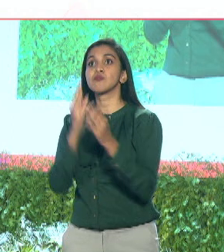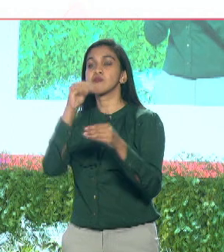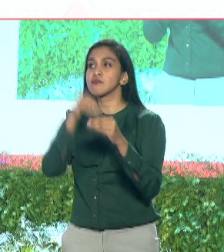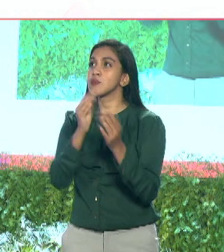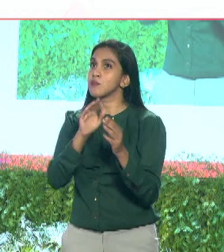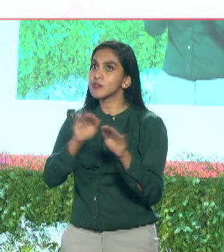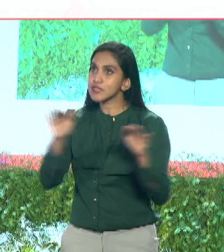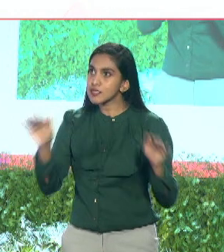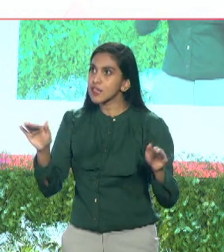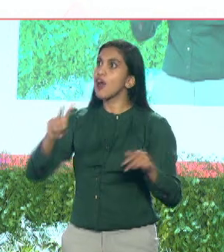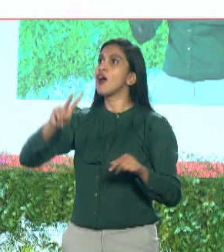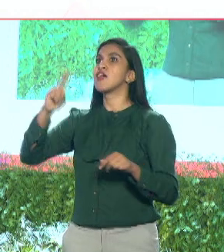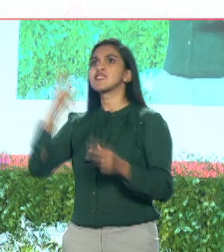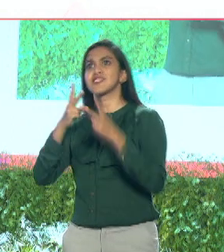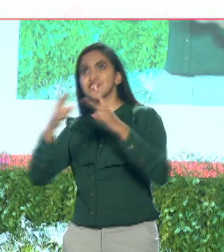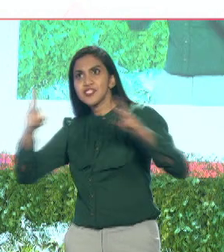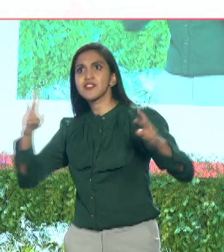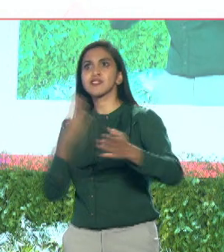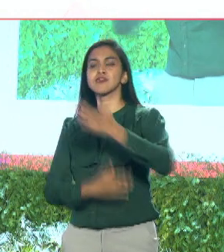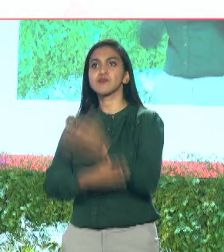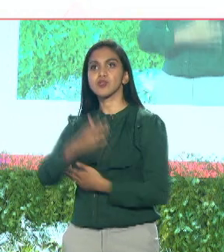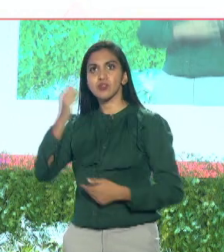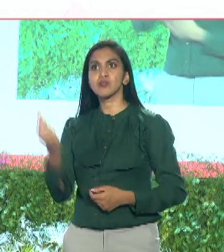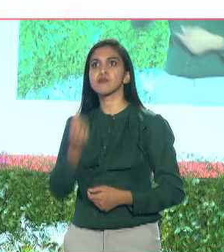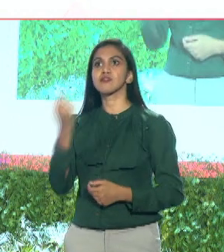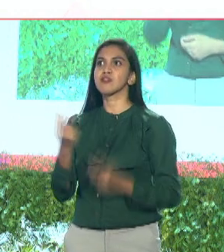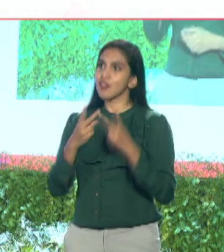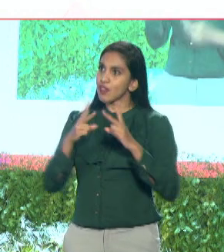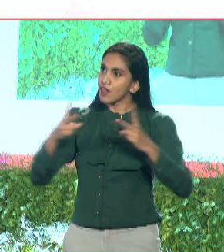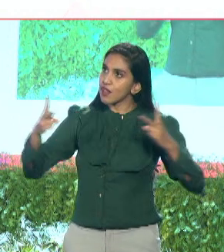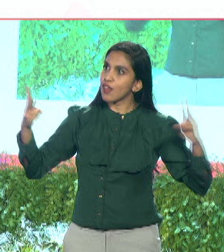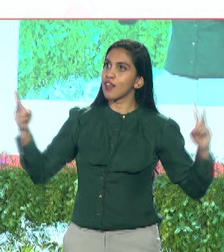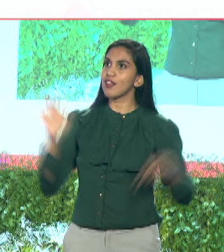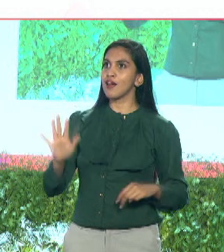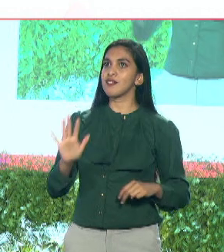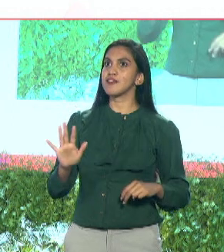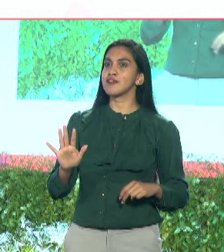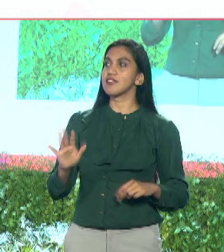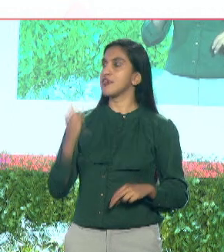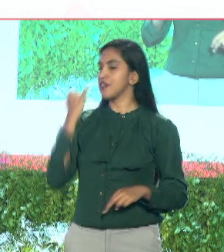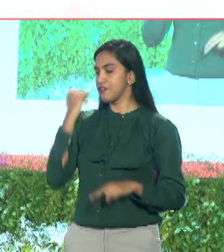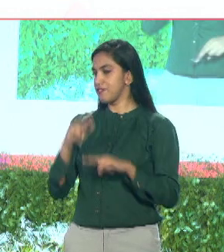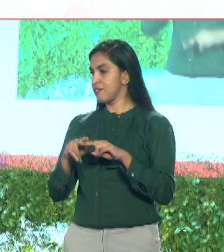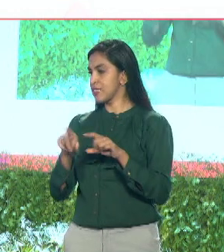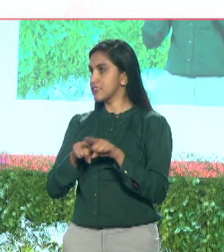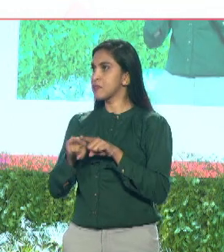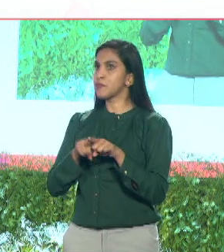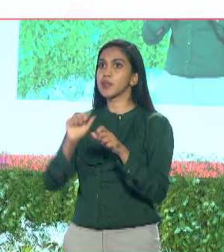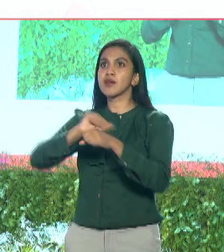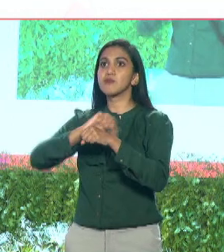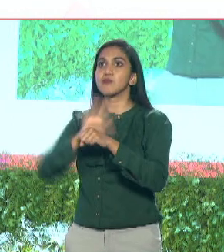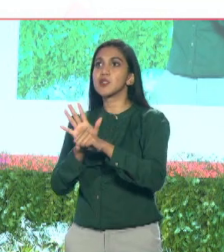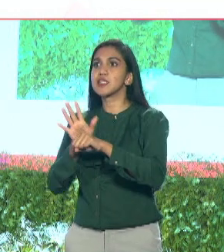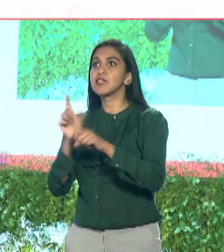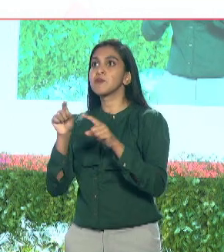disabilities who make use of digital devices in different ways. if you see during pandemic, students